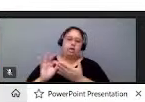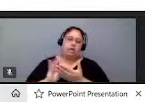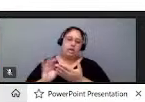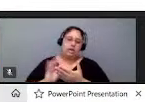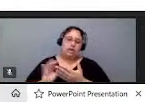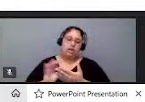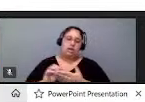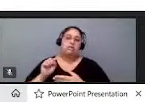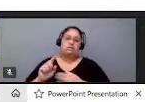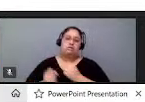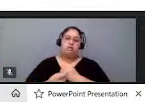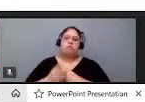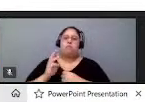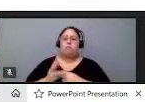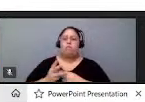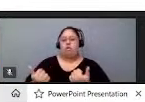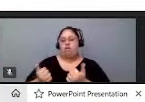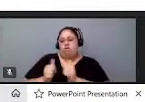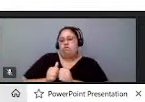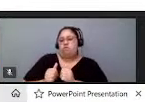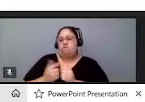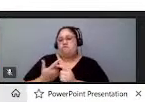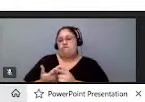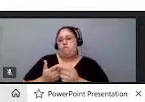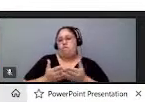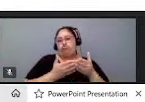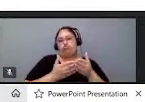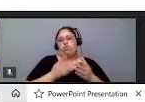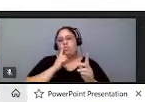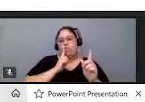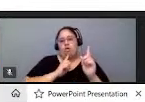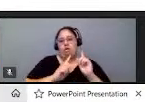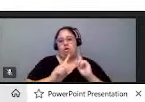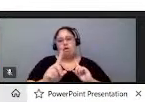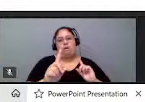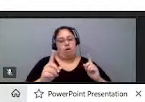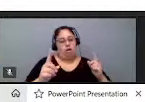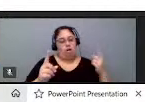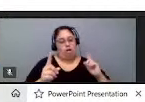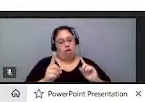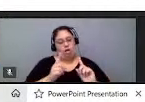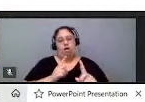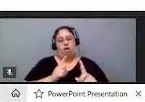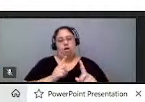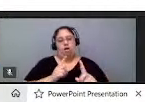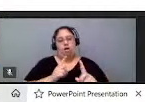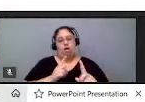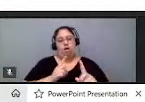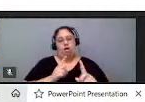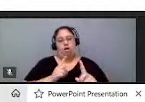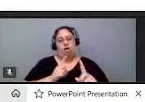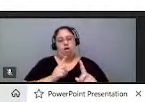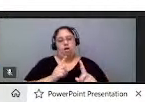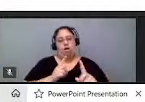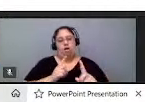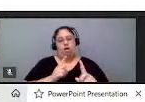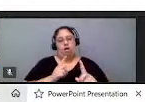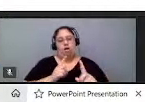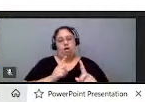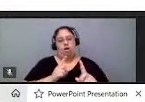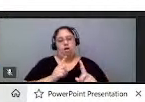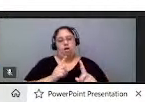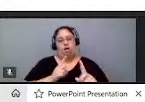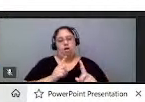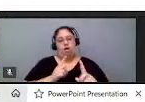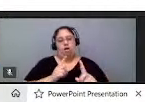actually what then happens alongside for vessels that are coming into the port coming to work cargo that are able to then undertake some